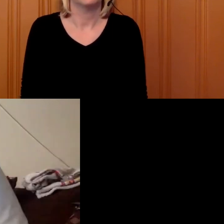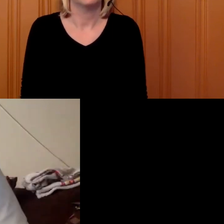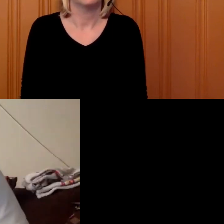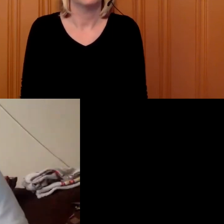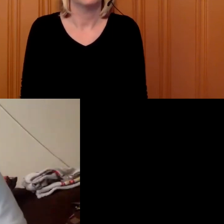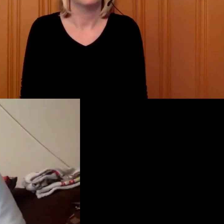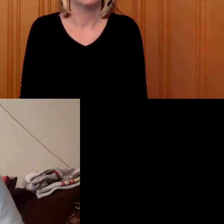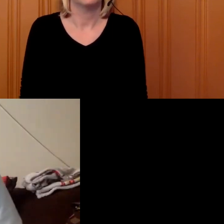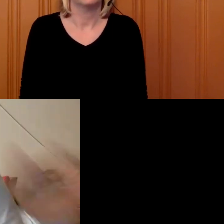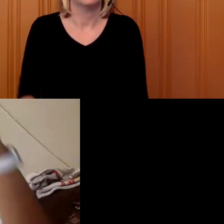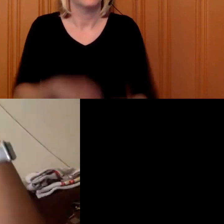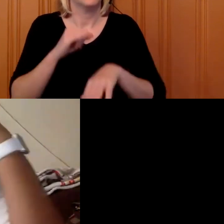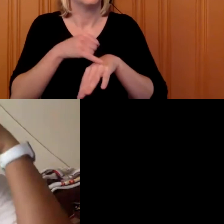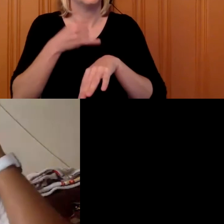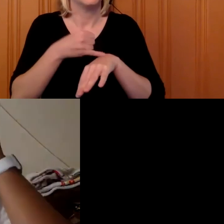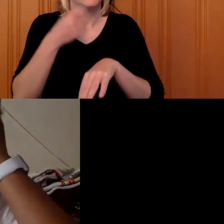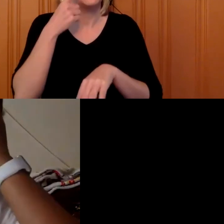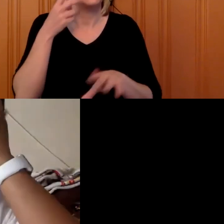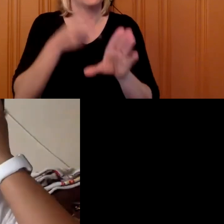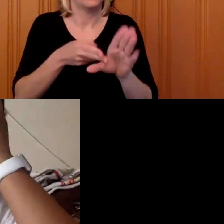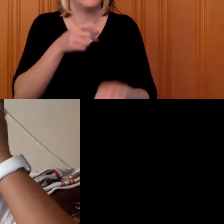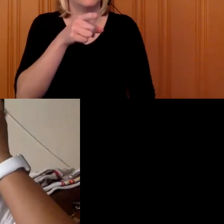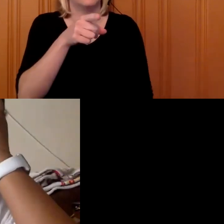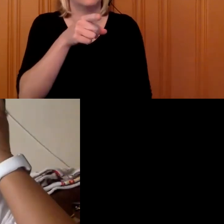Janae, are you just joining us?